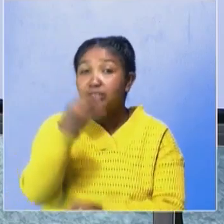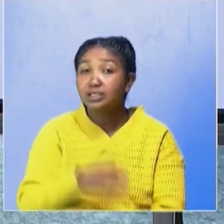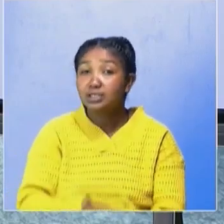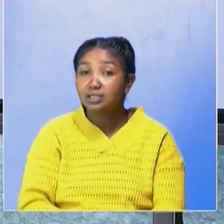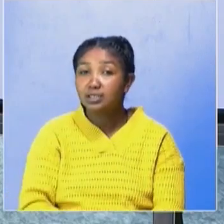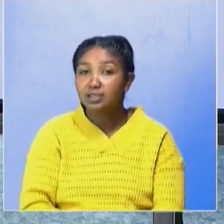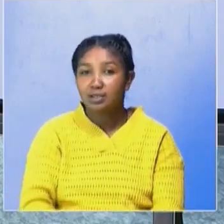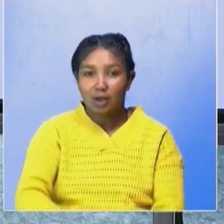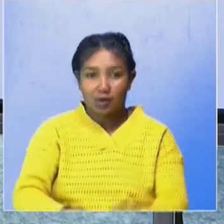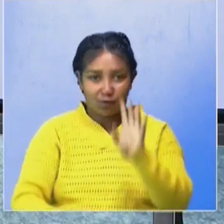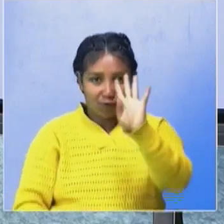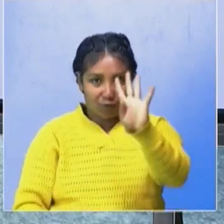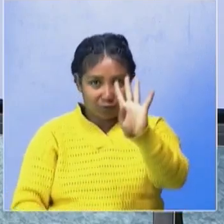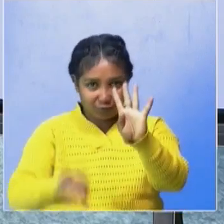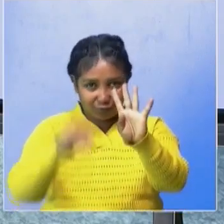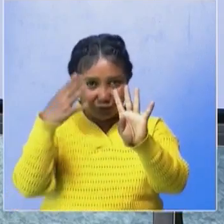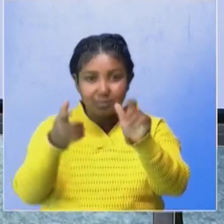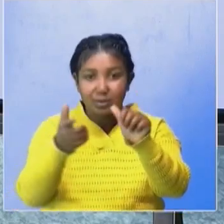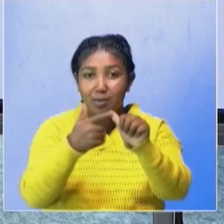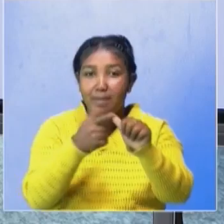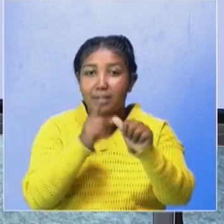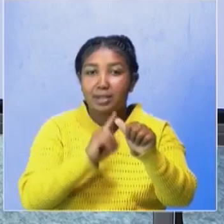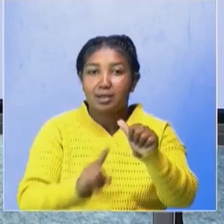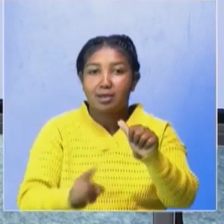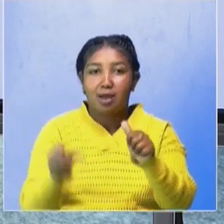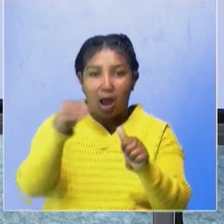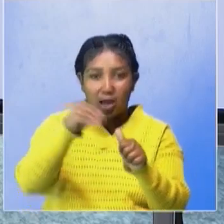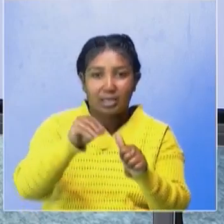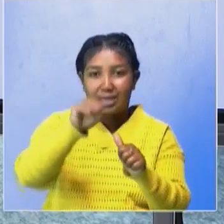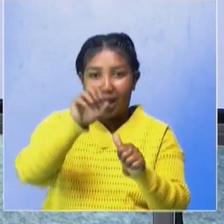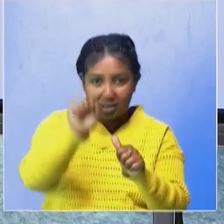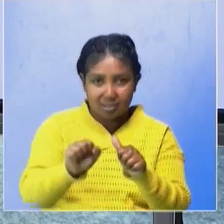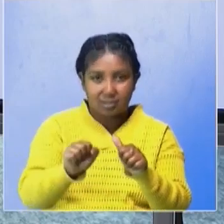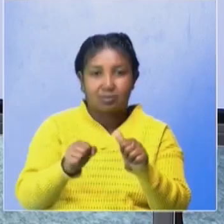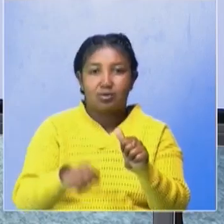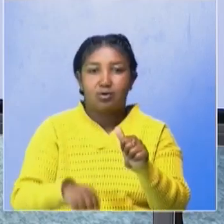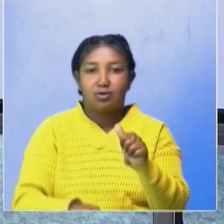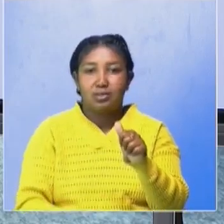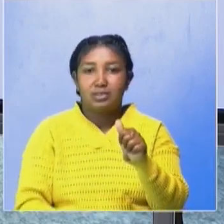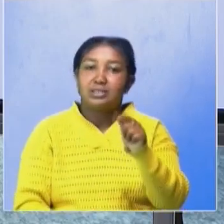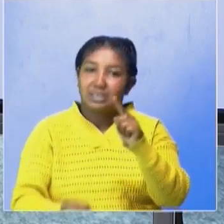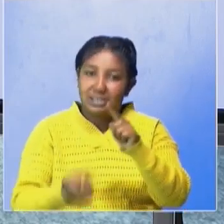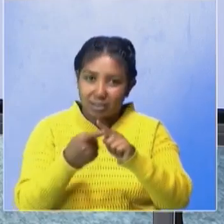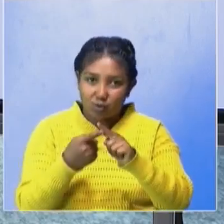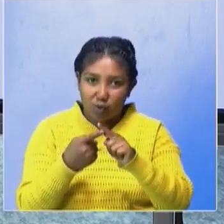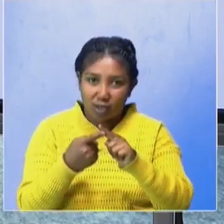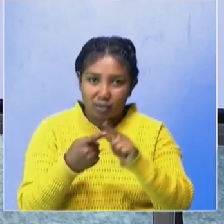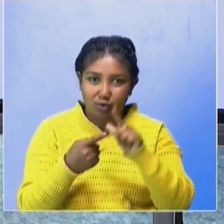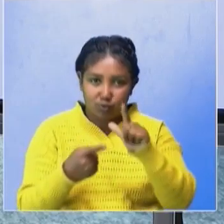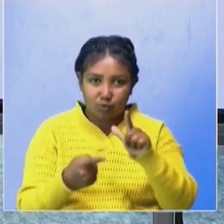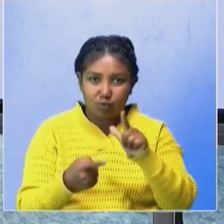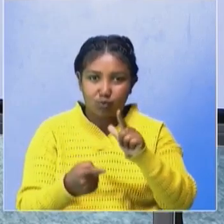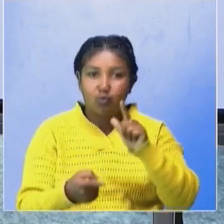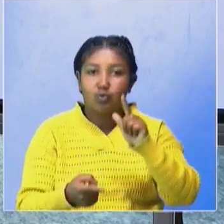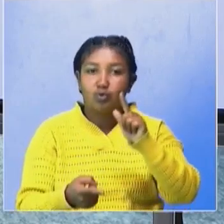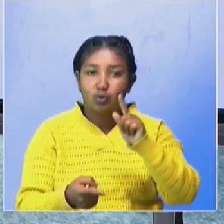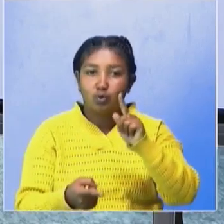already? 4. The first one is adding only S. The next rule,